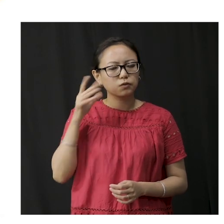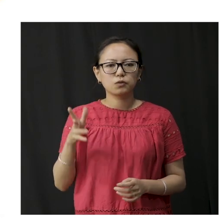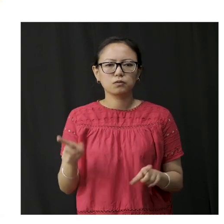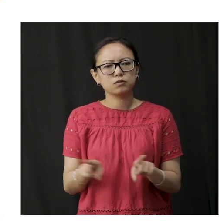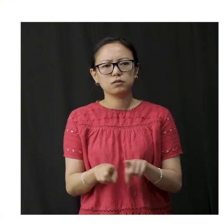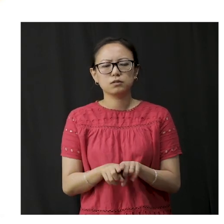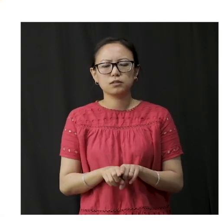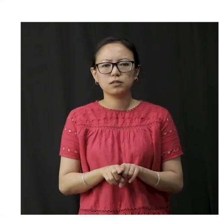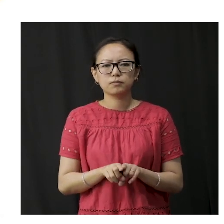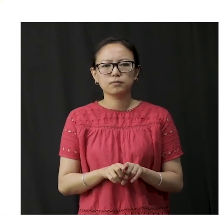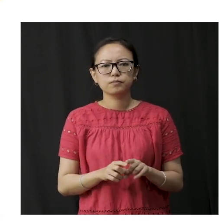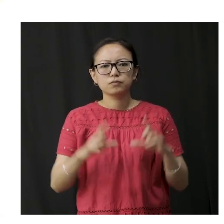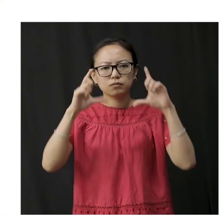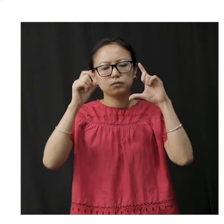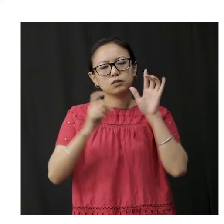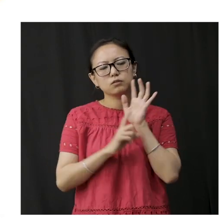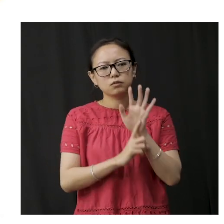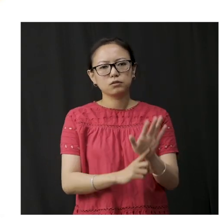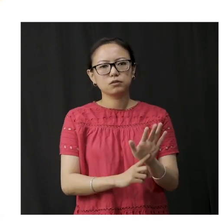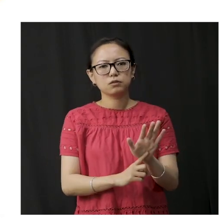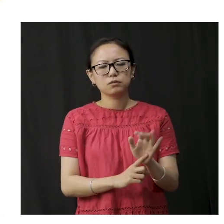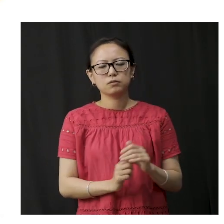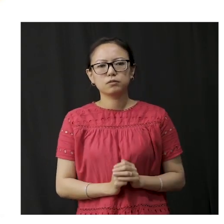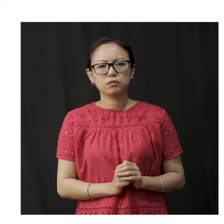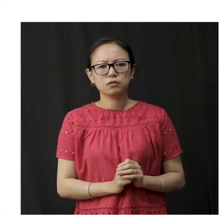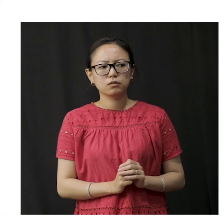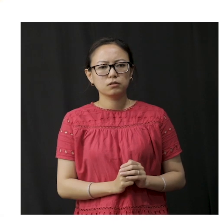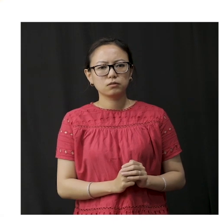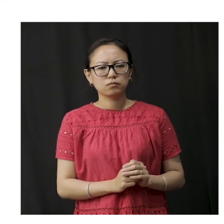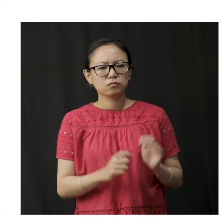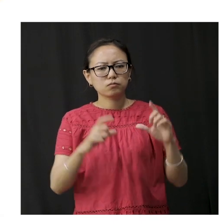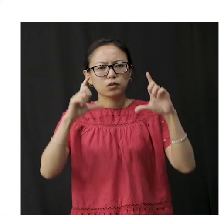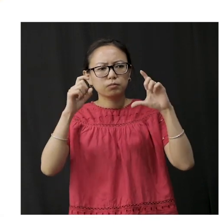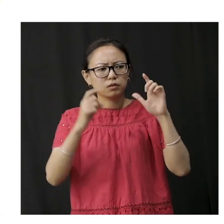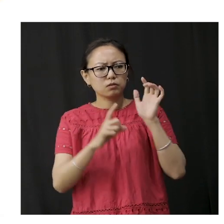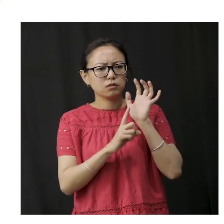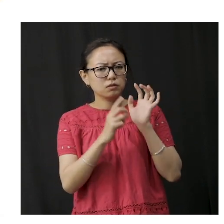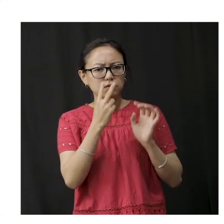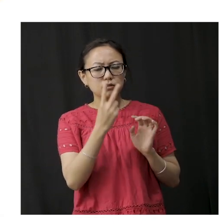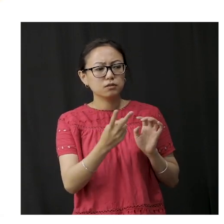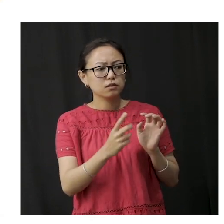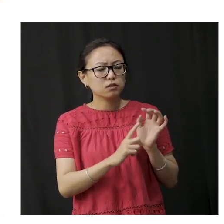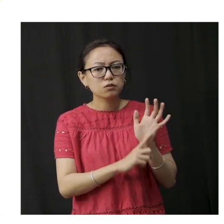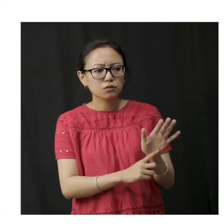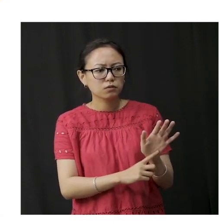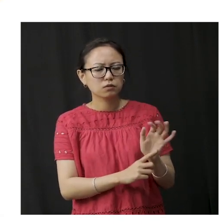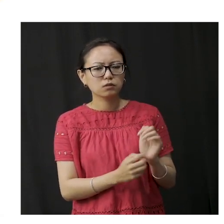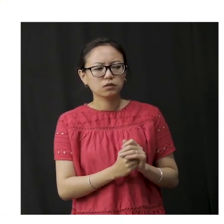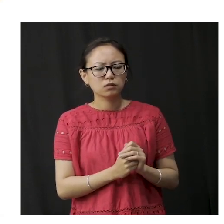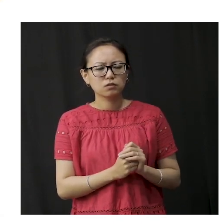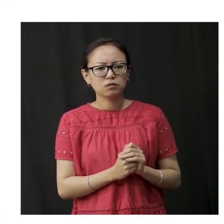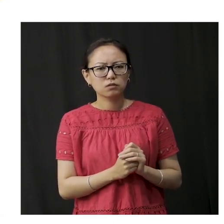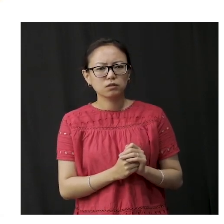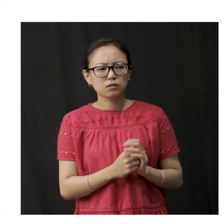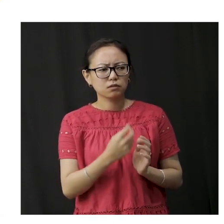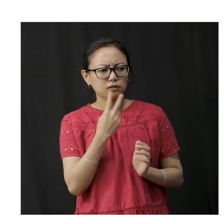and when you see this picture, what color do you see? Do you see pink color? No, right? Do you